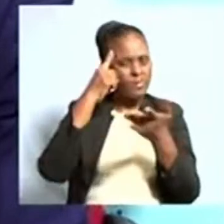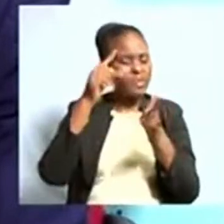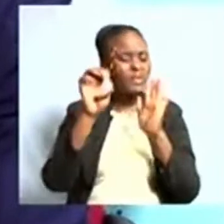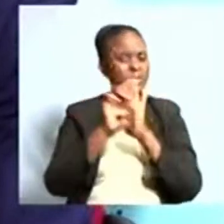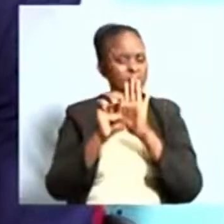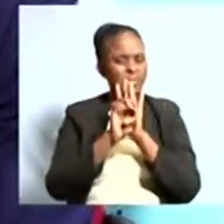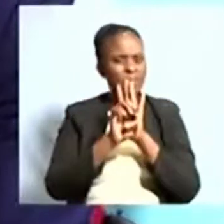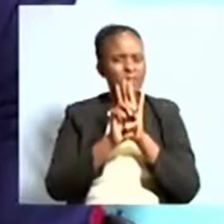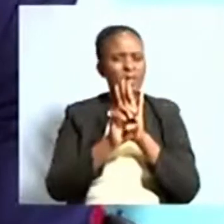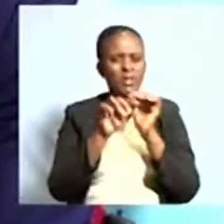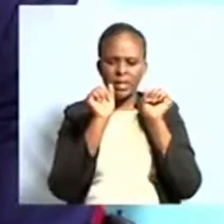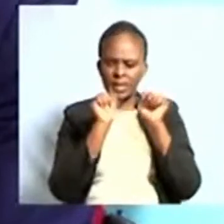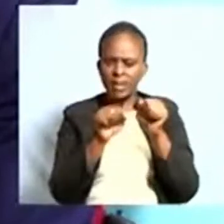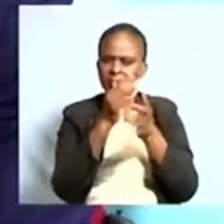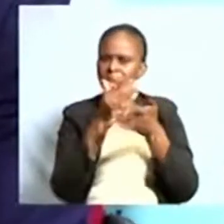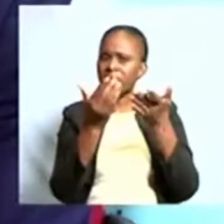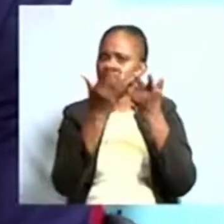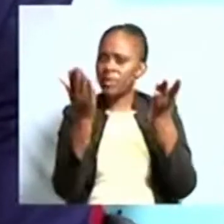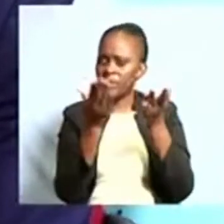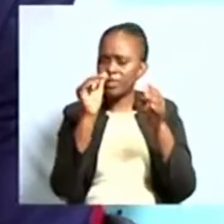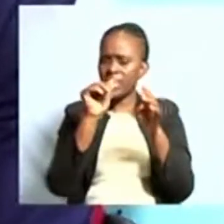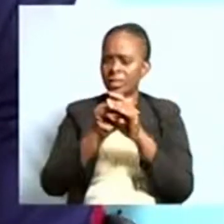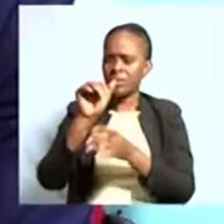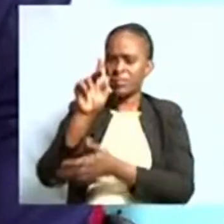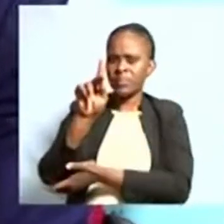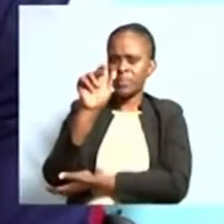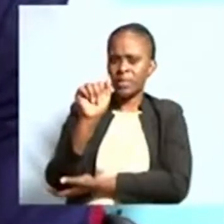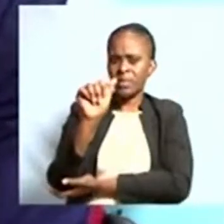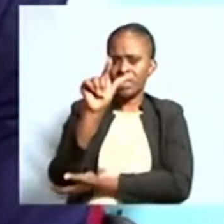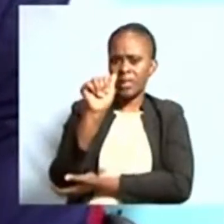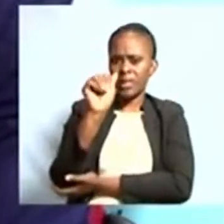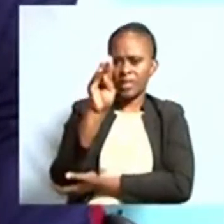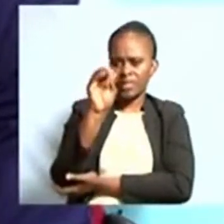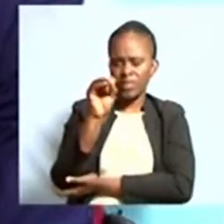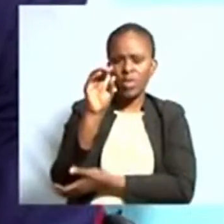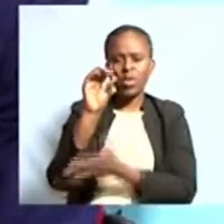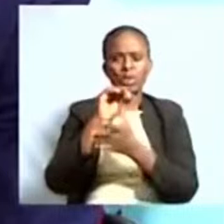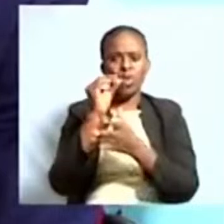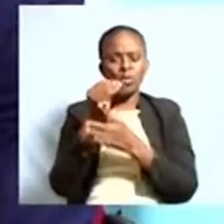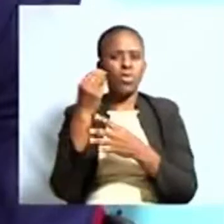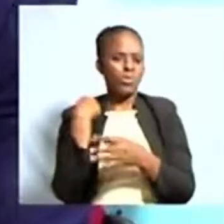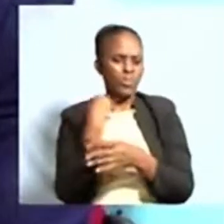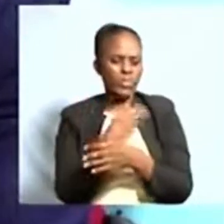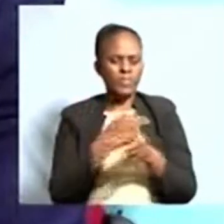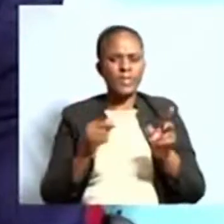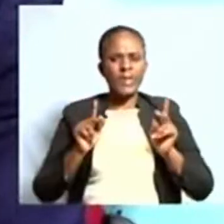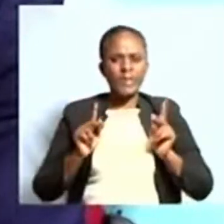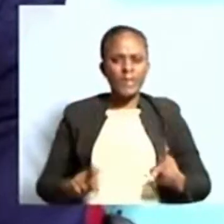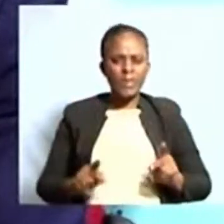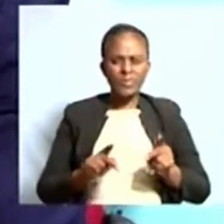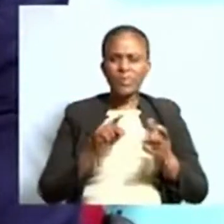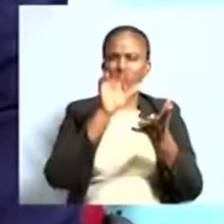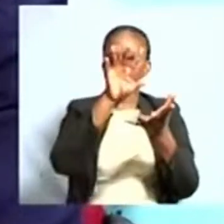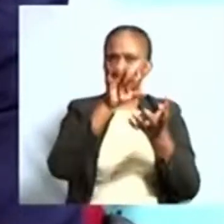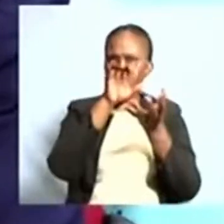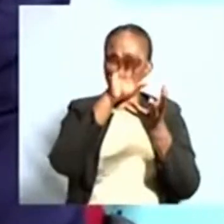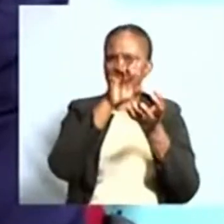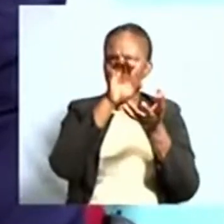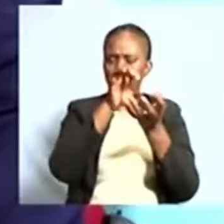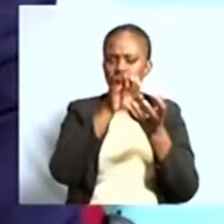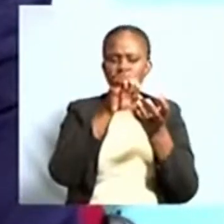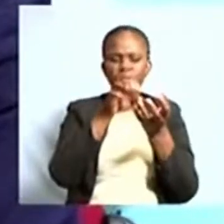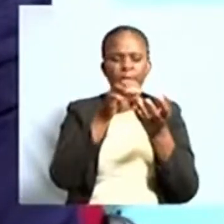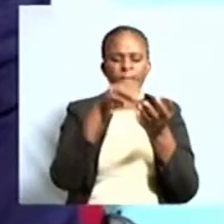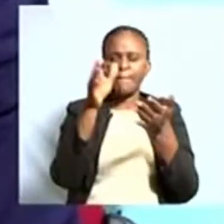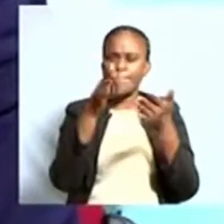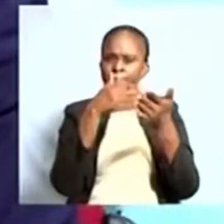an artist can be somewhere in Kalabo or Monze, and then the person who's loading the music is in